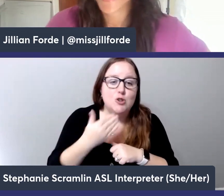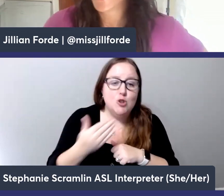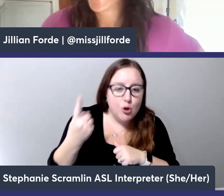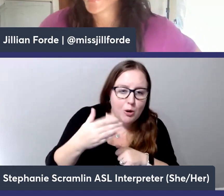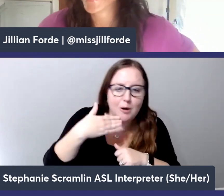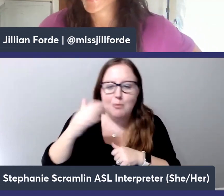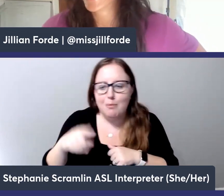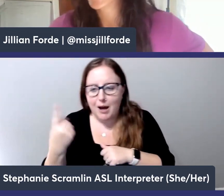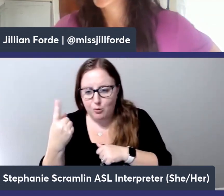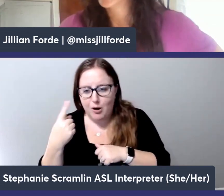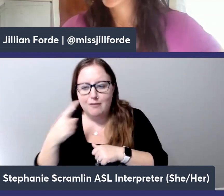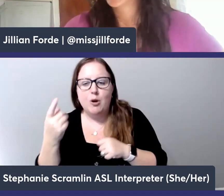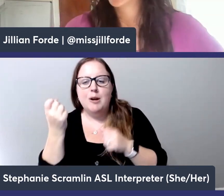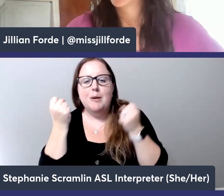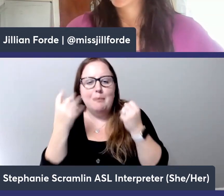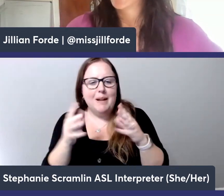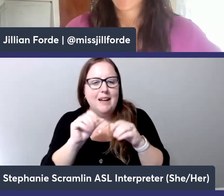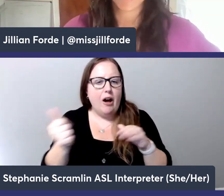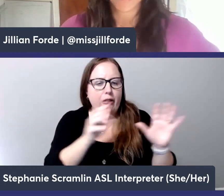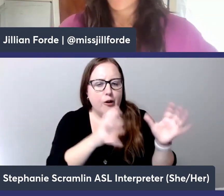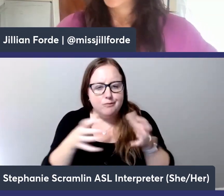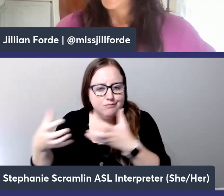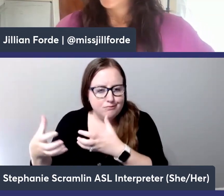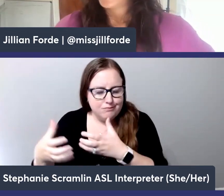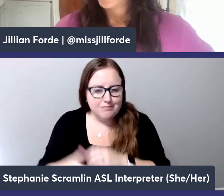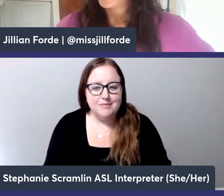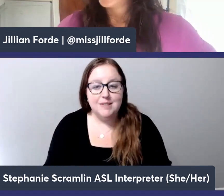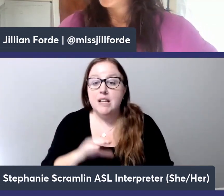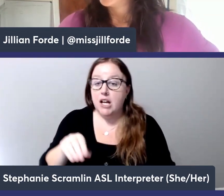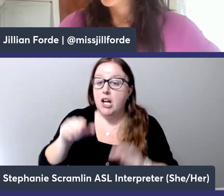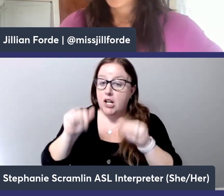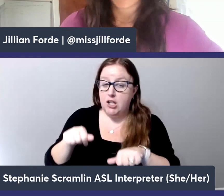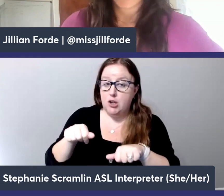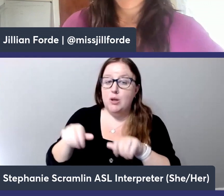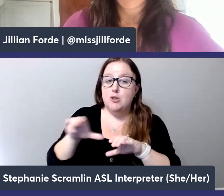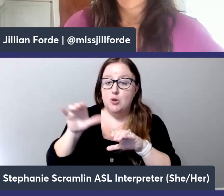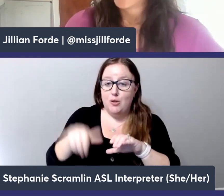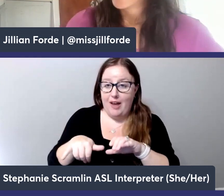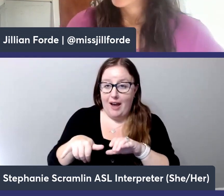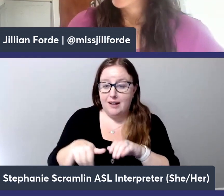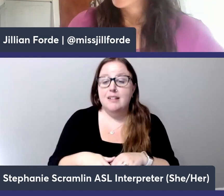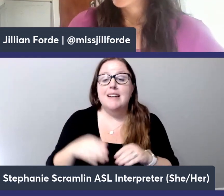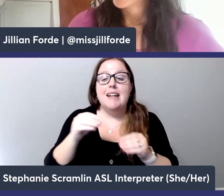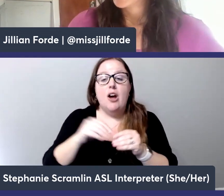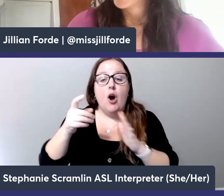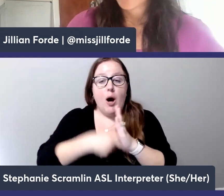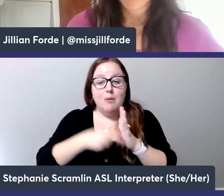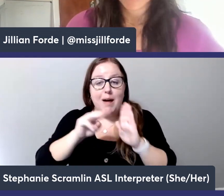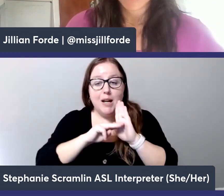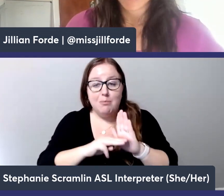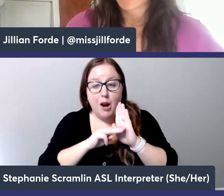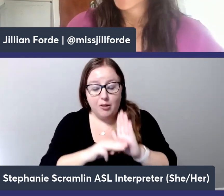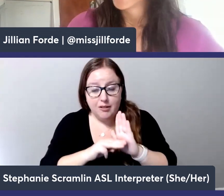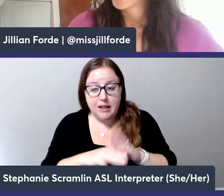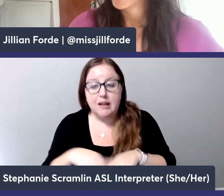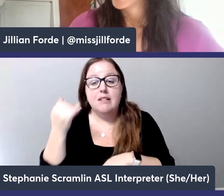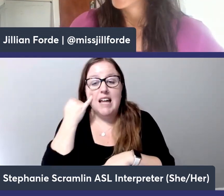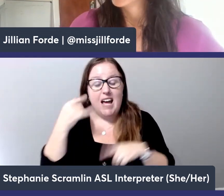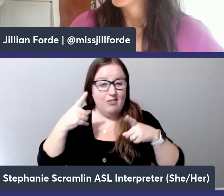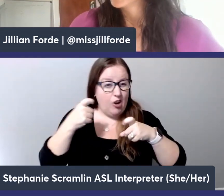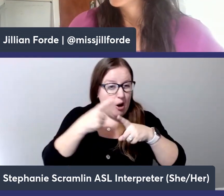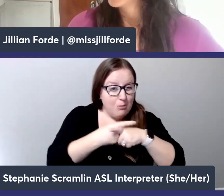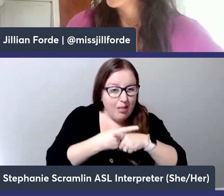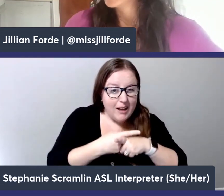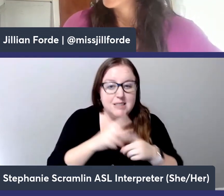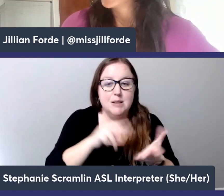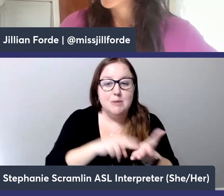forth for many other classes, whatever you have. And you can do AMT, automatic model tuning. If you have a complex data set, you